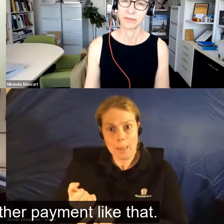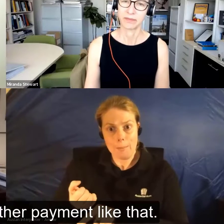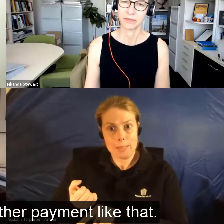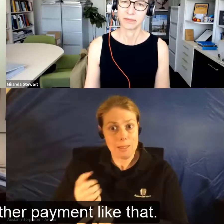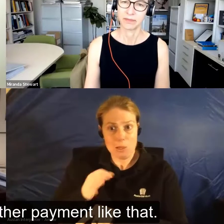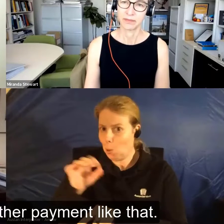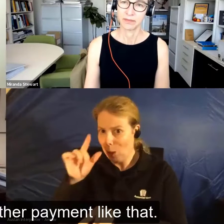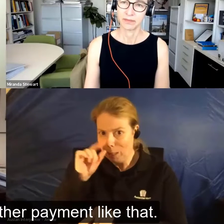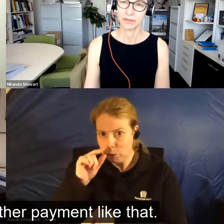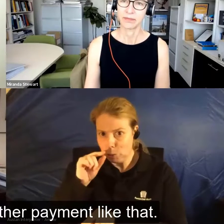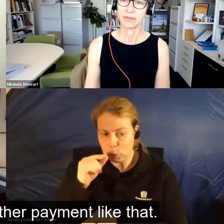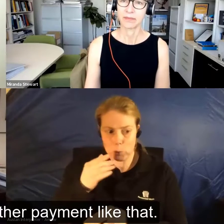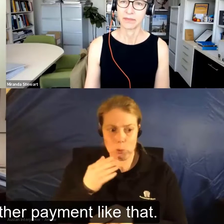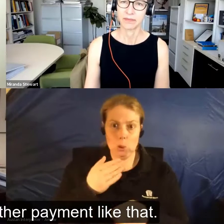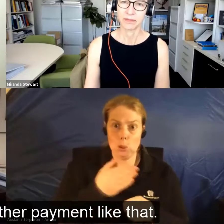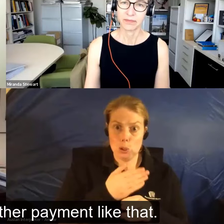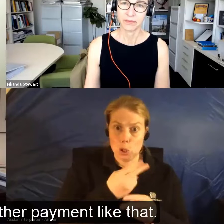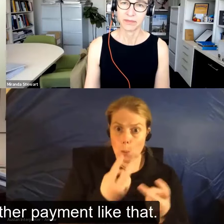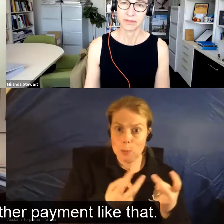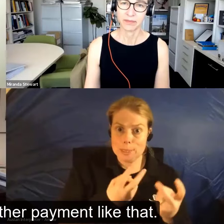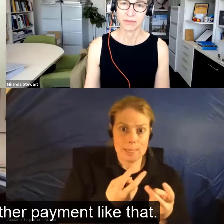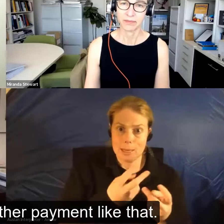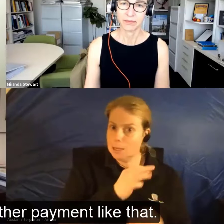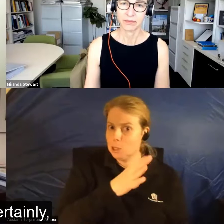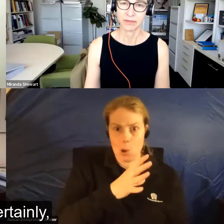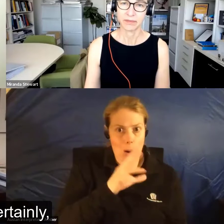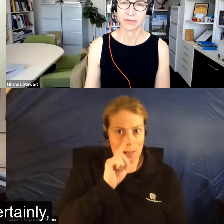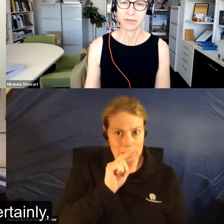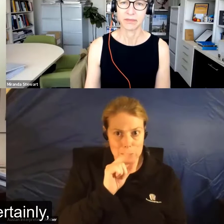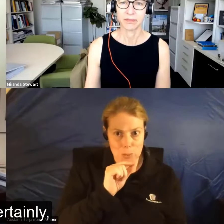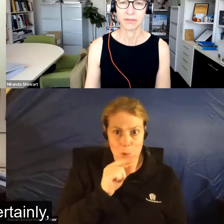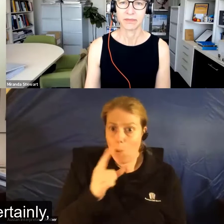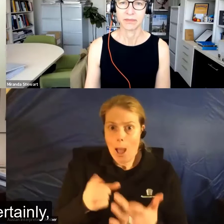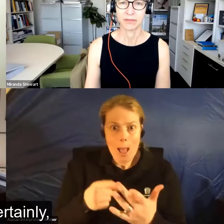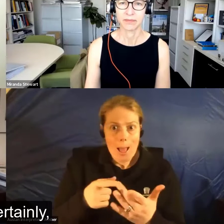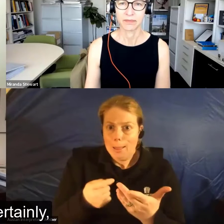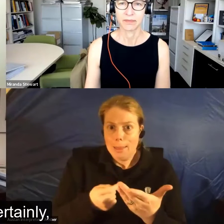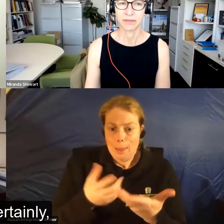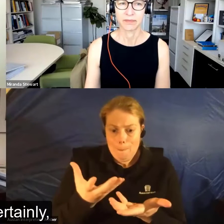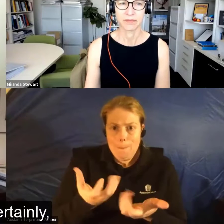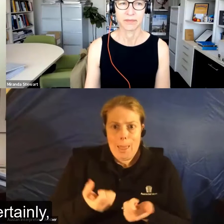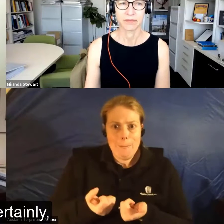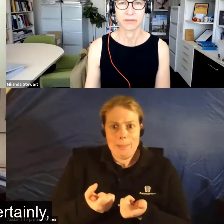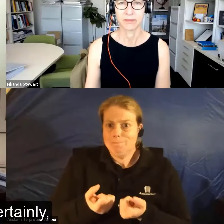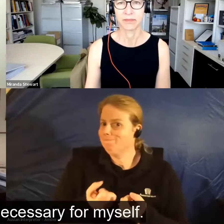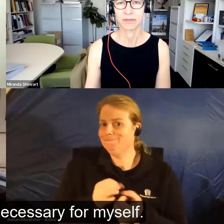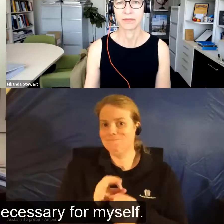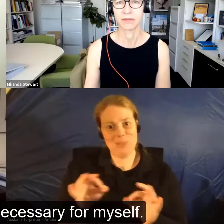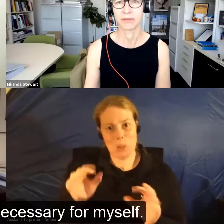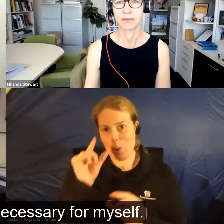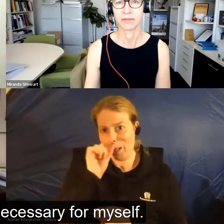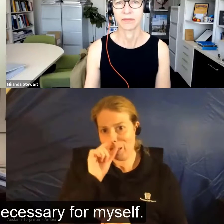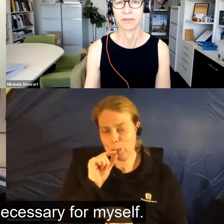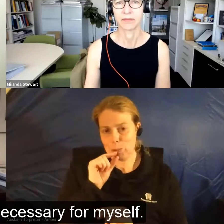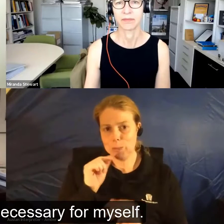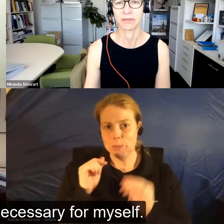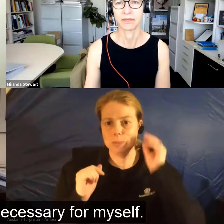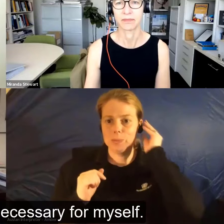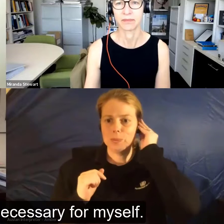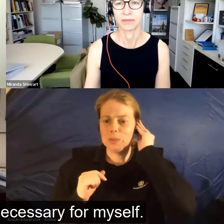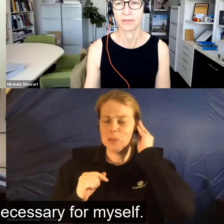seeker, or any other payment like that. So certainly it was